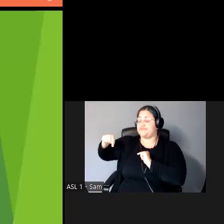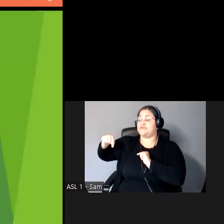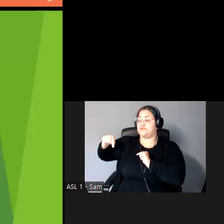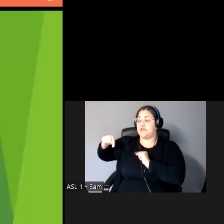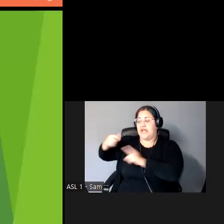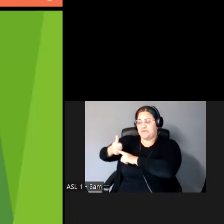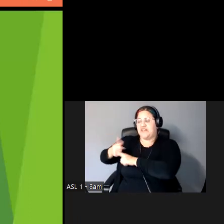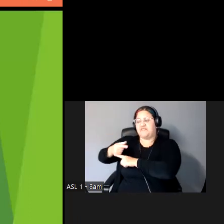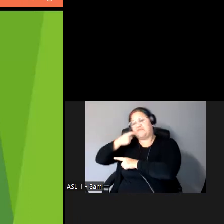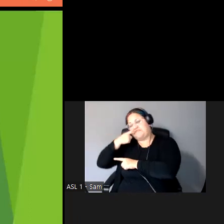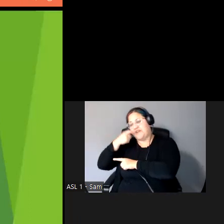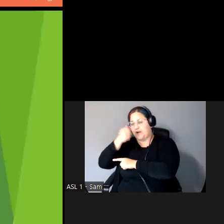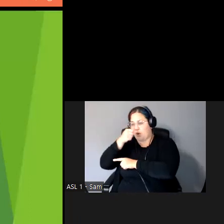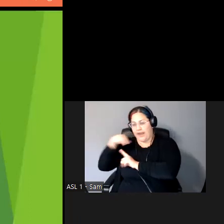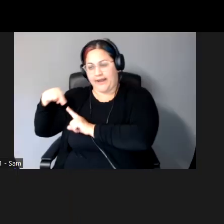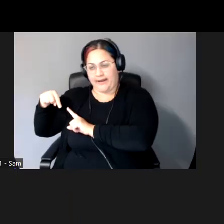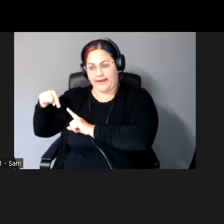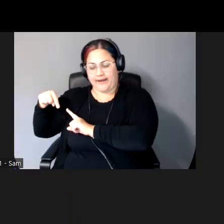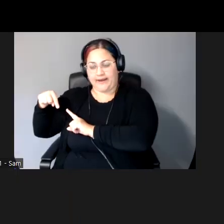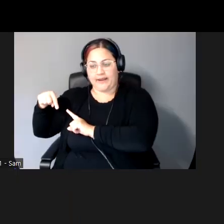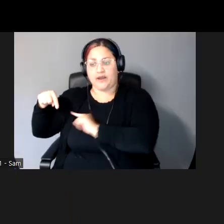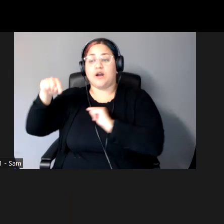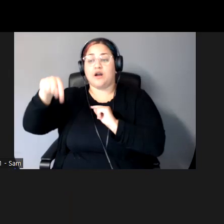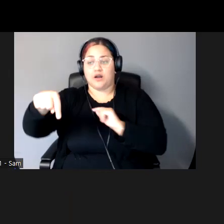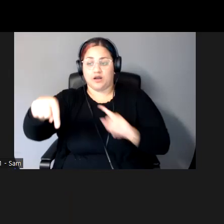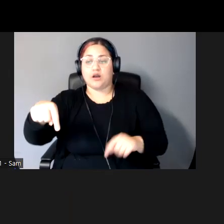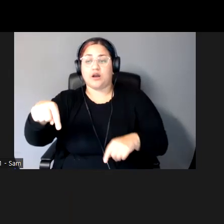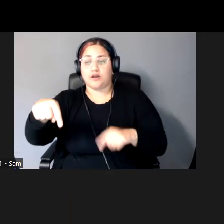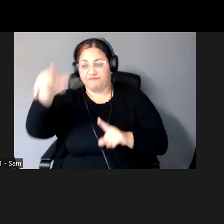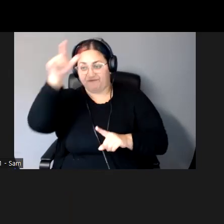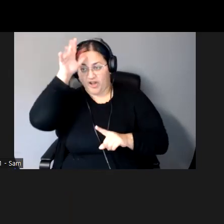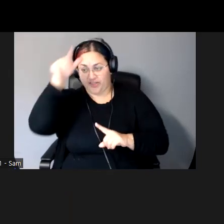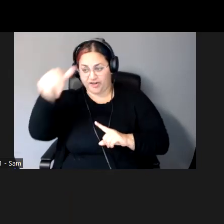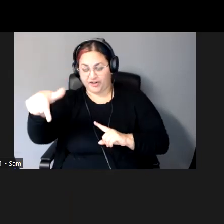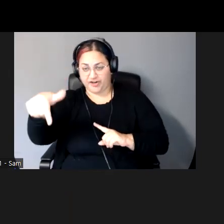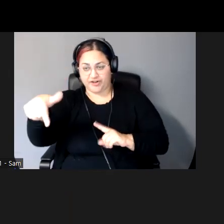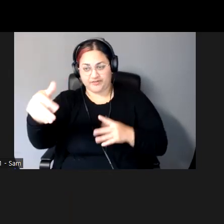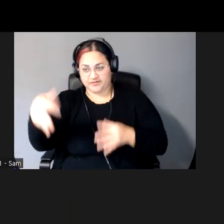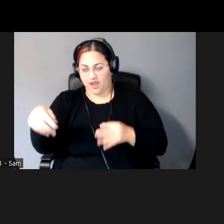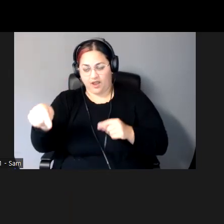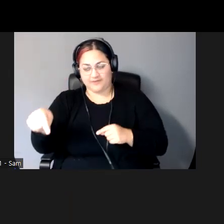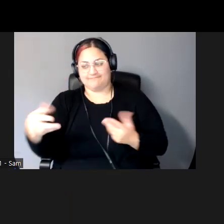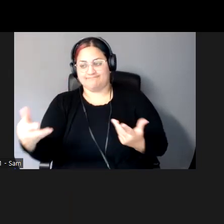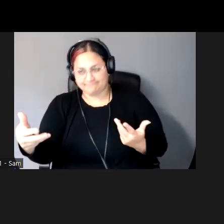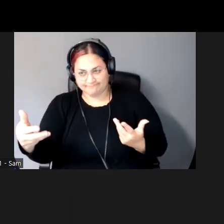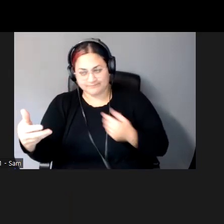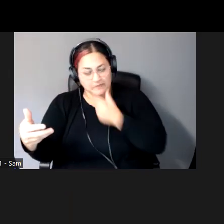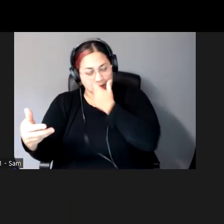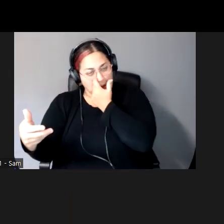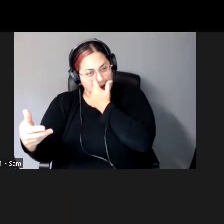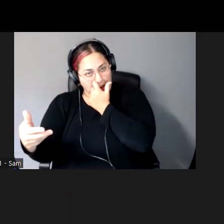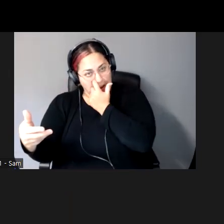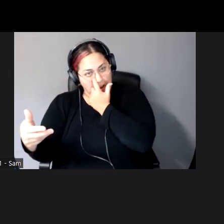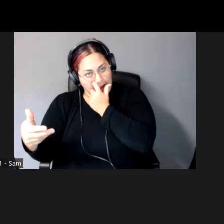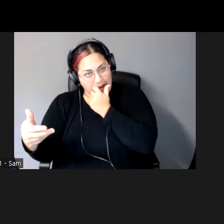his kids, providing this girlfriend isn't there because she's such a horrible influence and she does all sorts of horrific